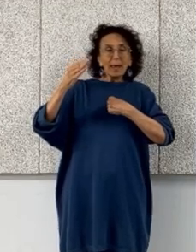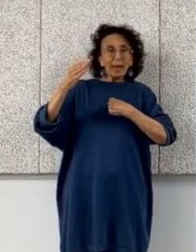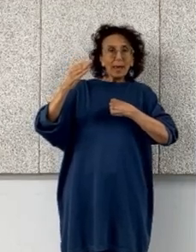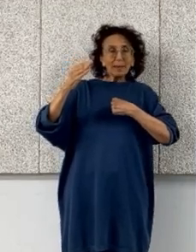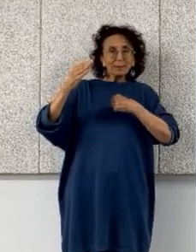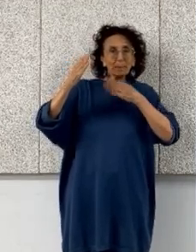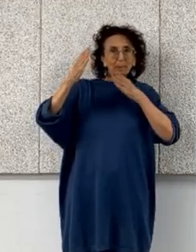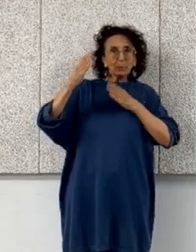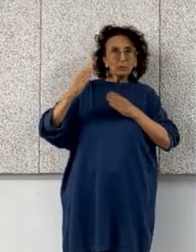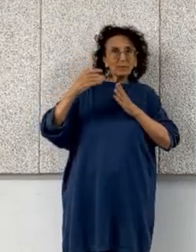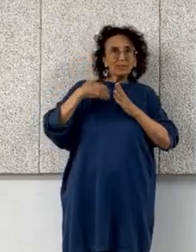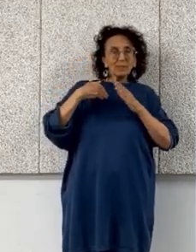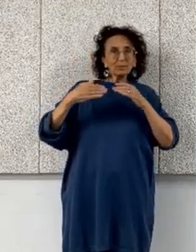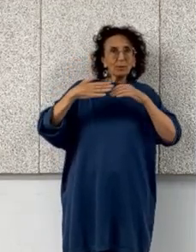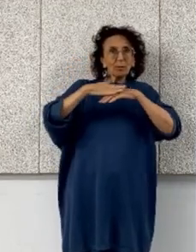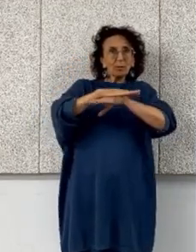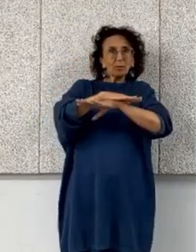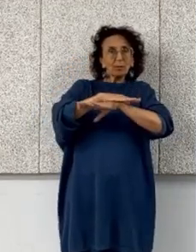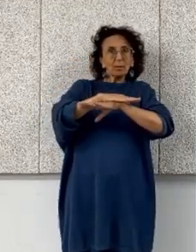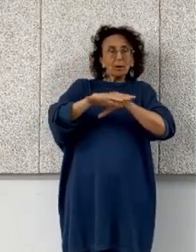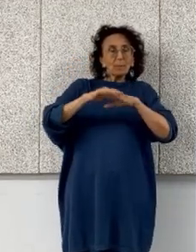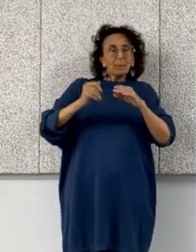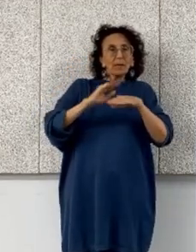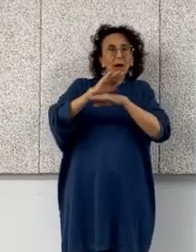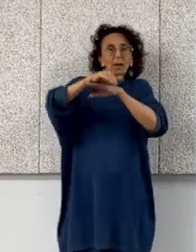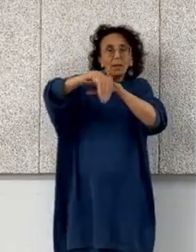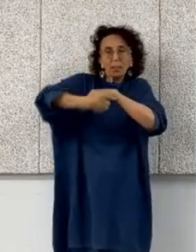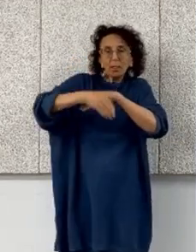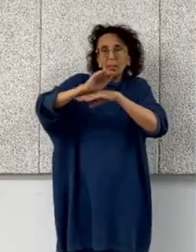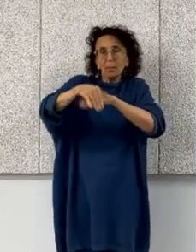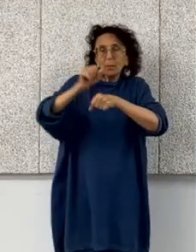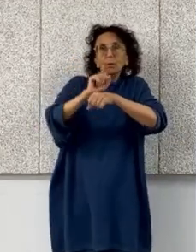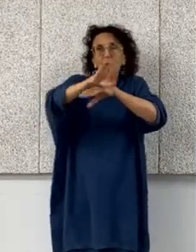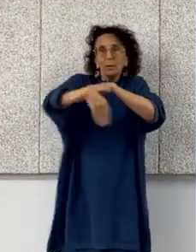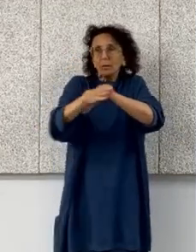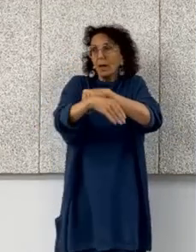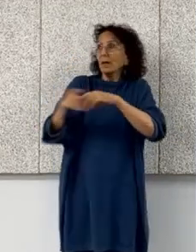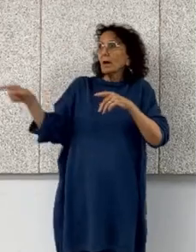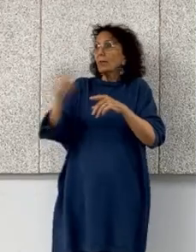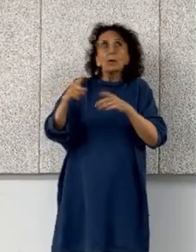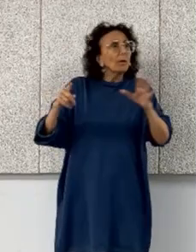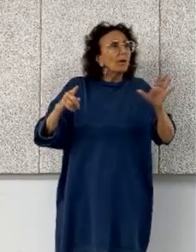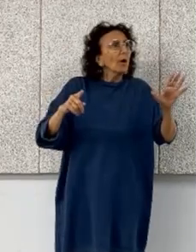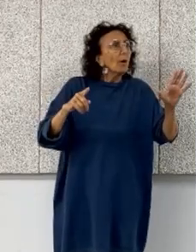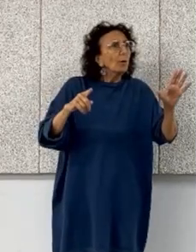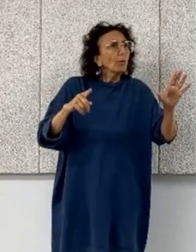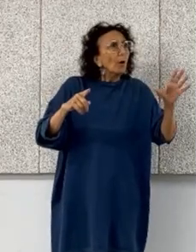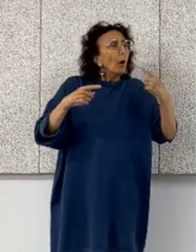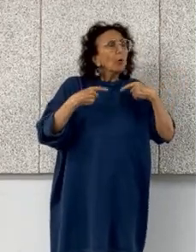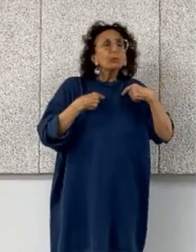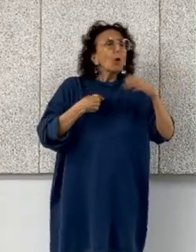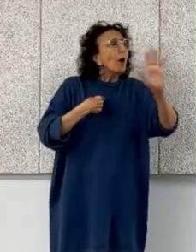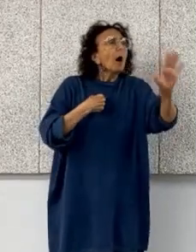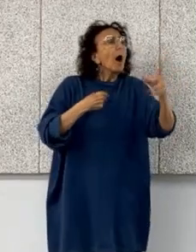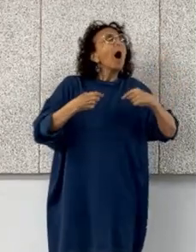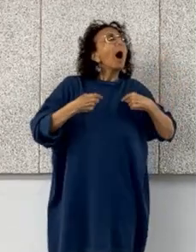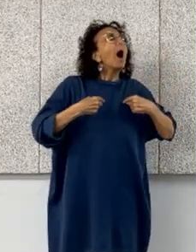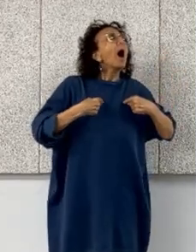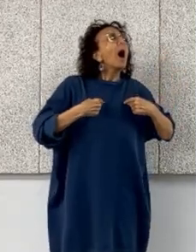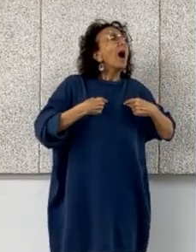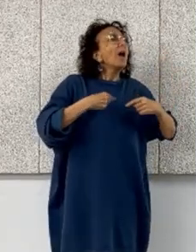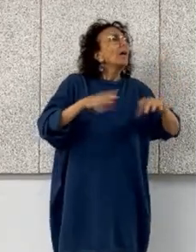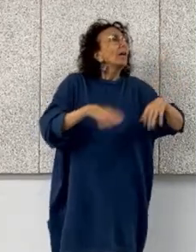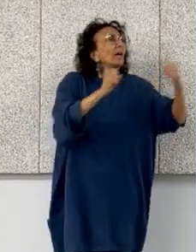so it's really easy to say, I'll stay late, I'll do this. And it's really easy for other people to say, no, no, no, I will come in, I'll do